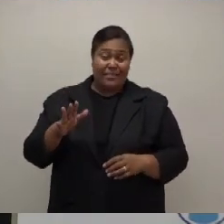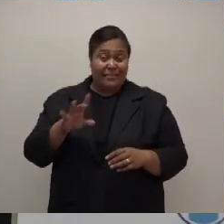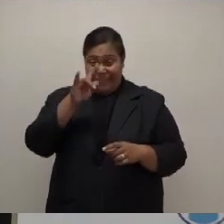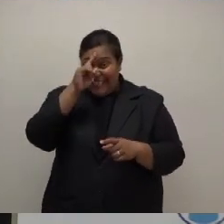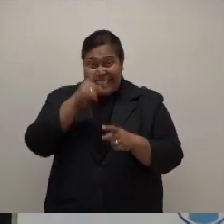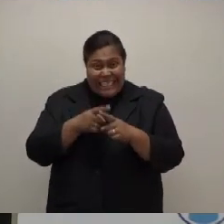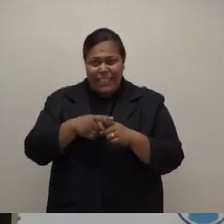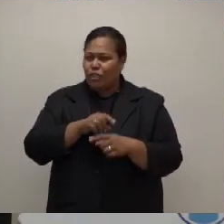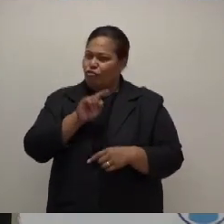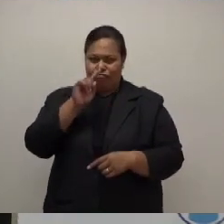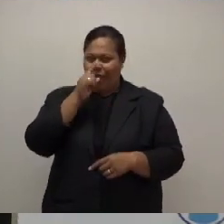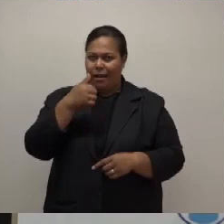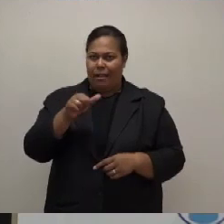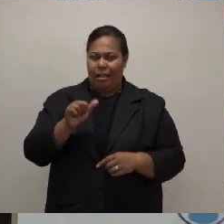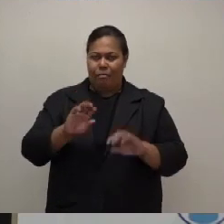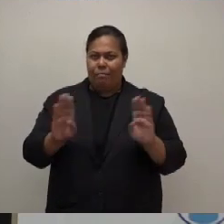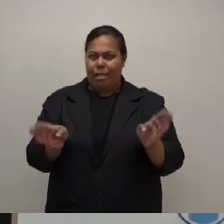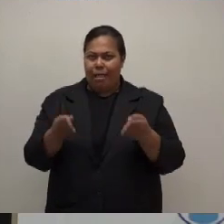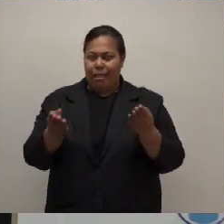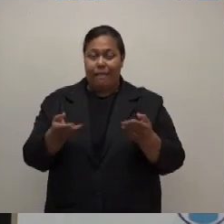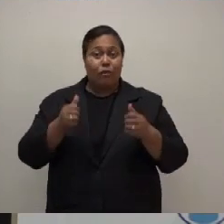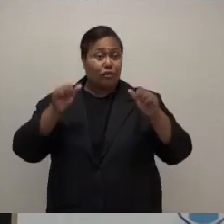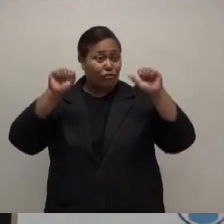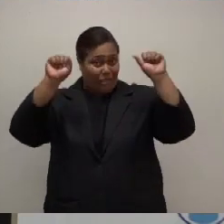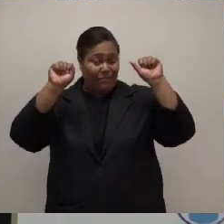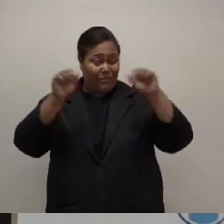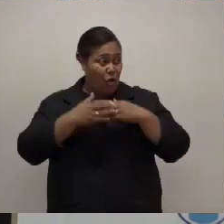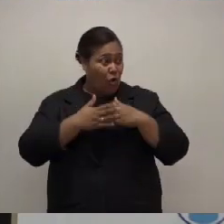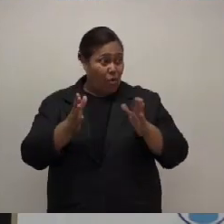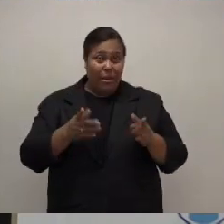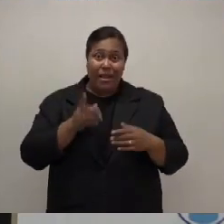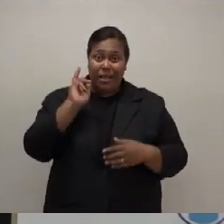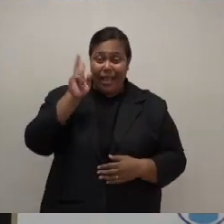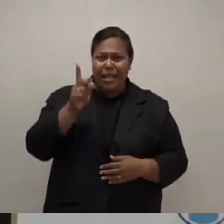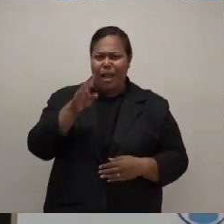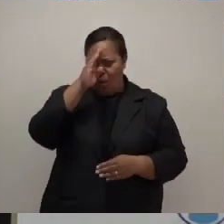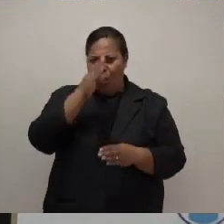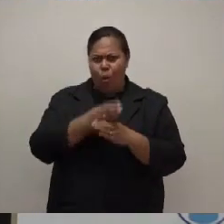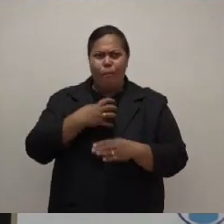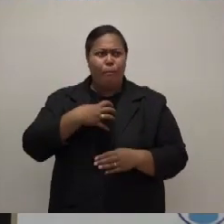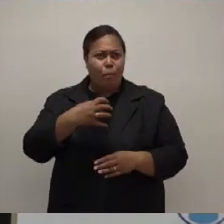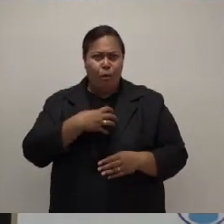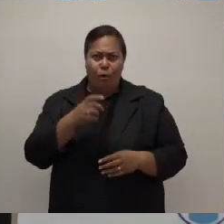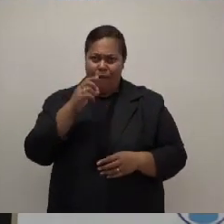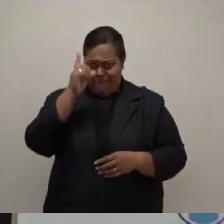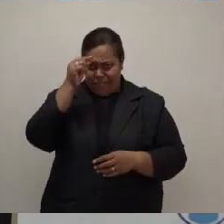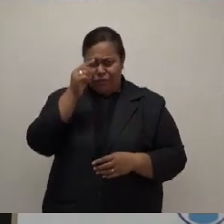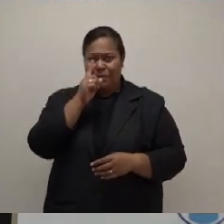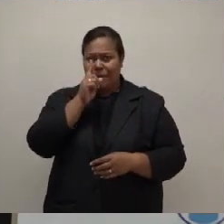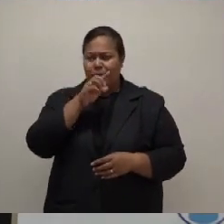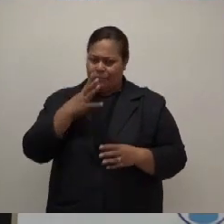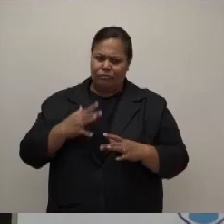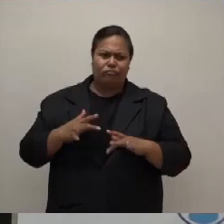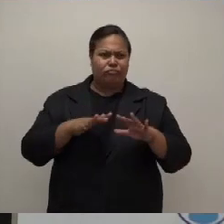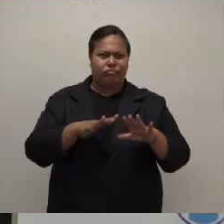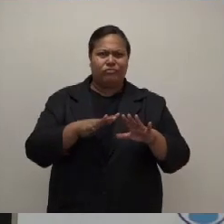With the gyms back open, all sports open for play, I hope more Fijians take advantage of these opportunities to take greater